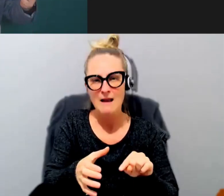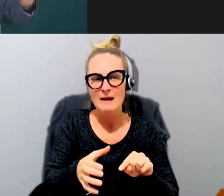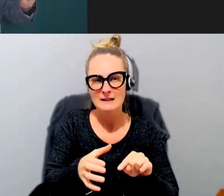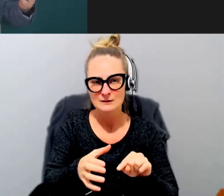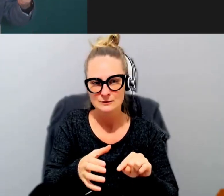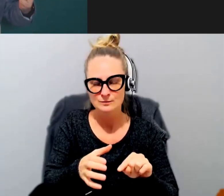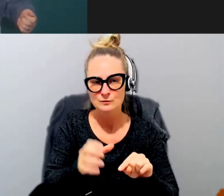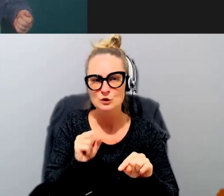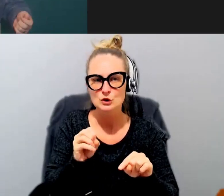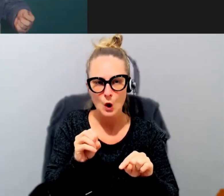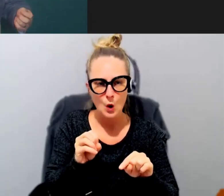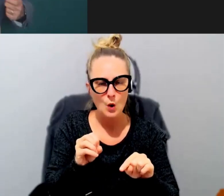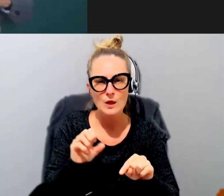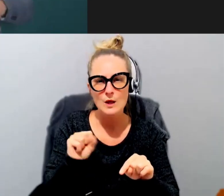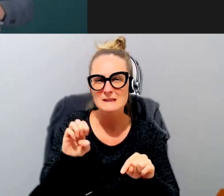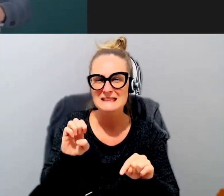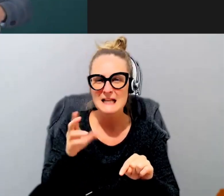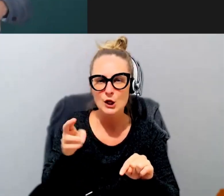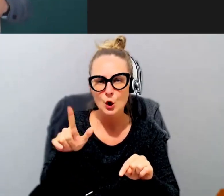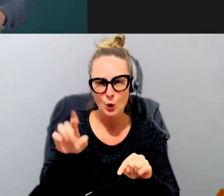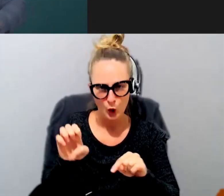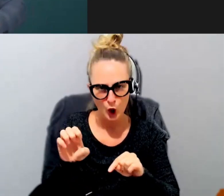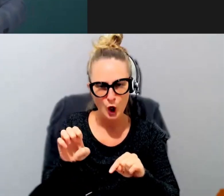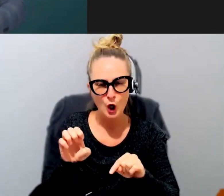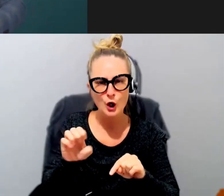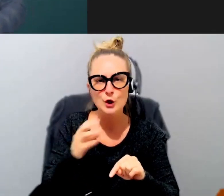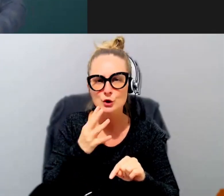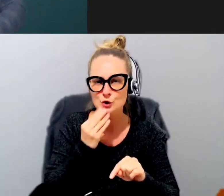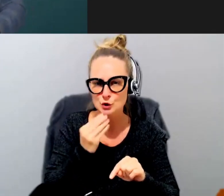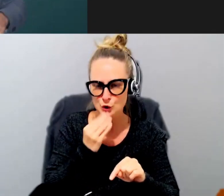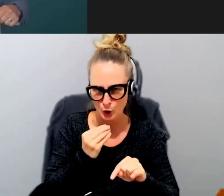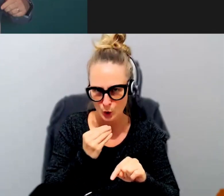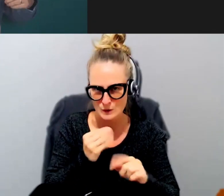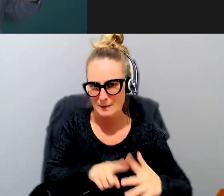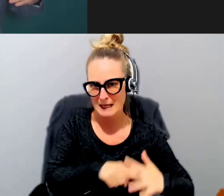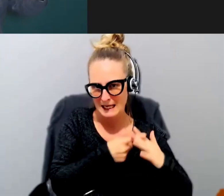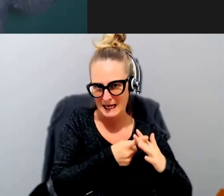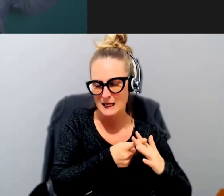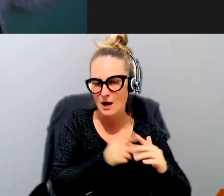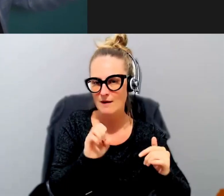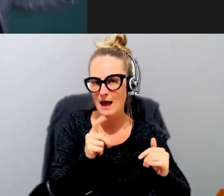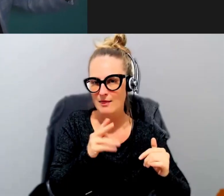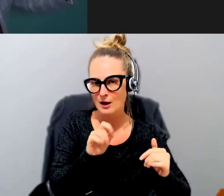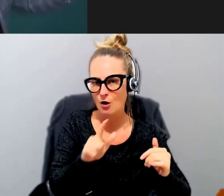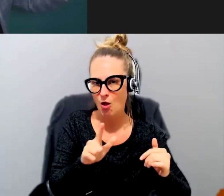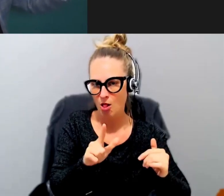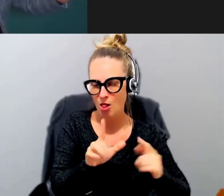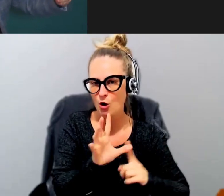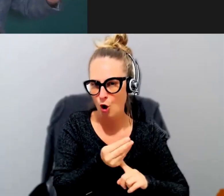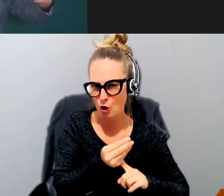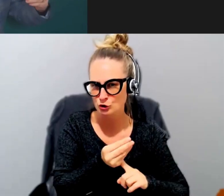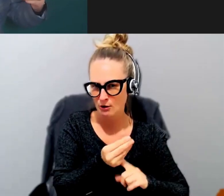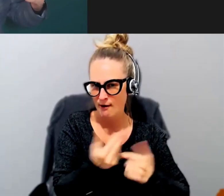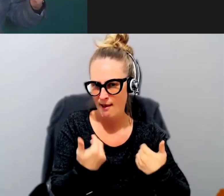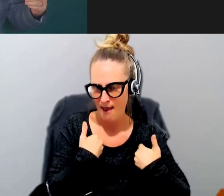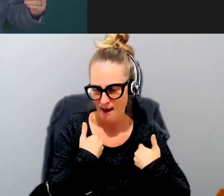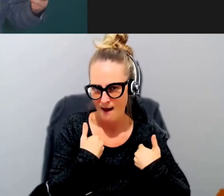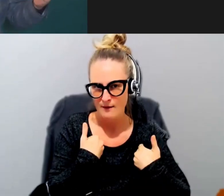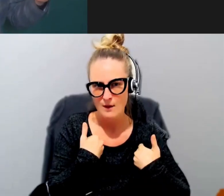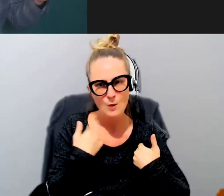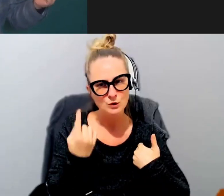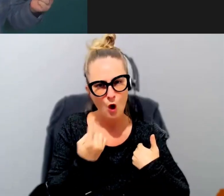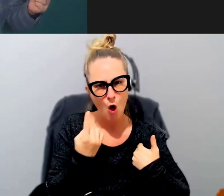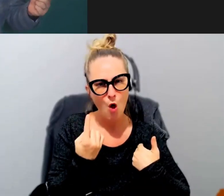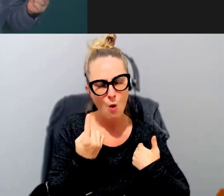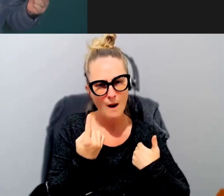So there were secular Jews at the beginning of ethical culture. So that was always a stream of Judaism. But